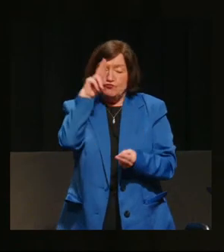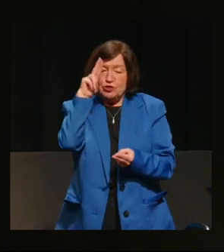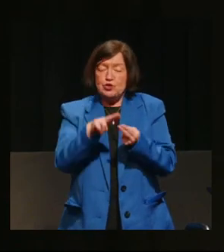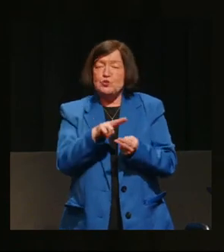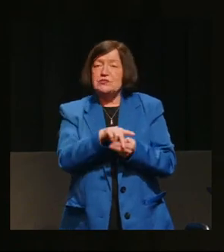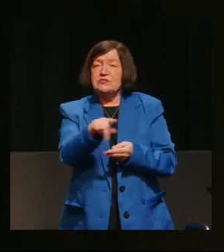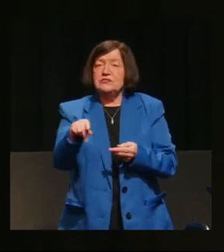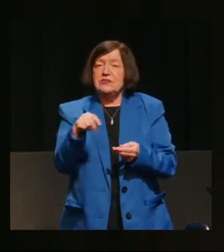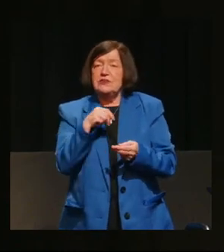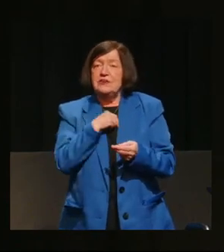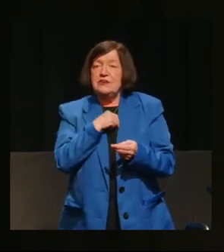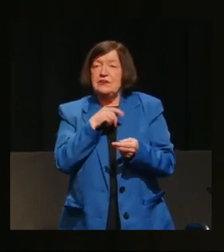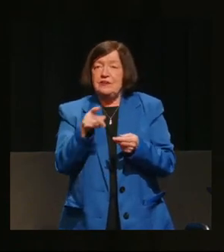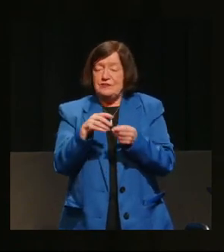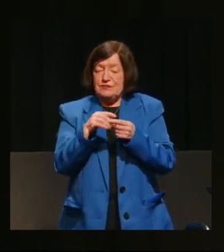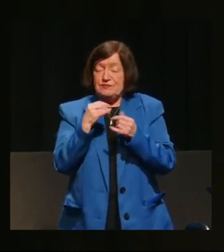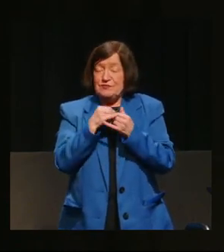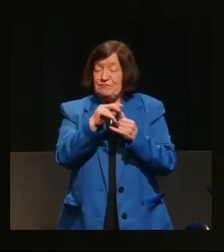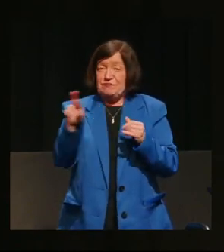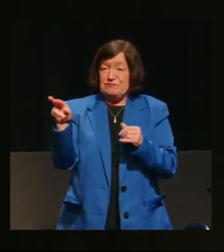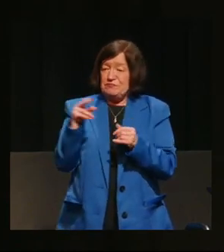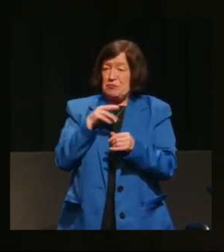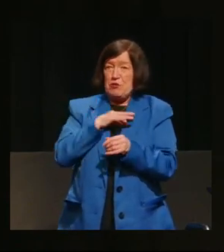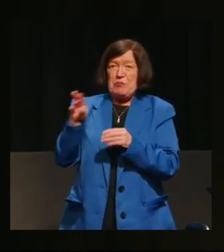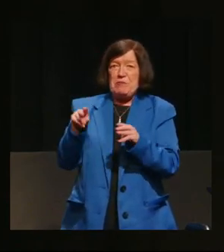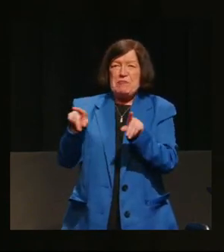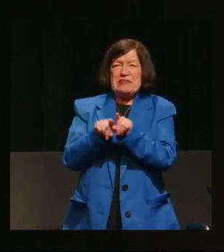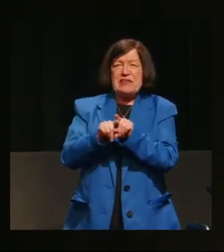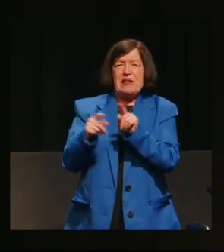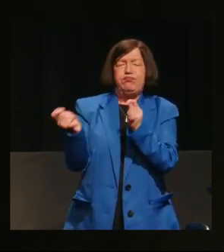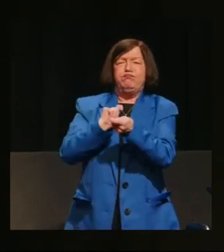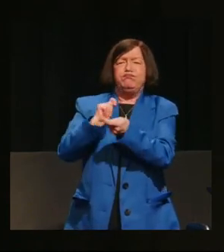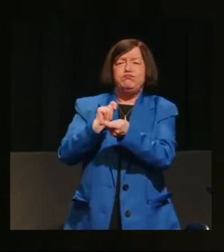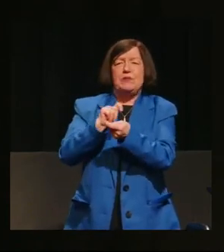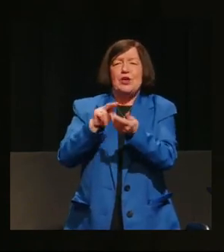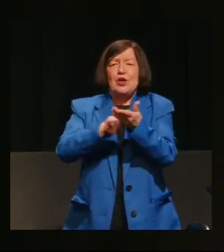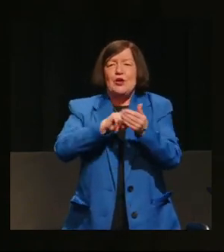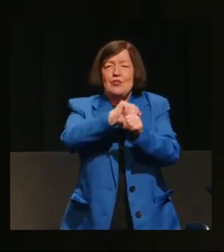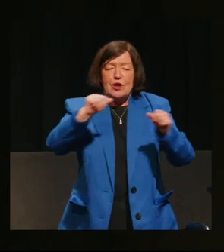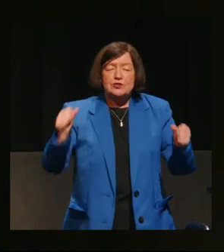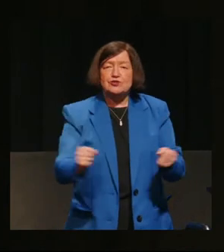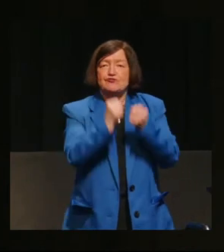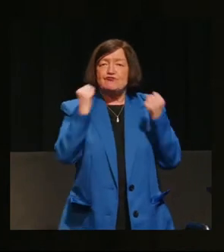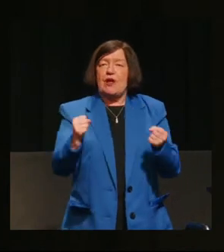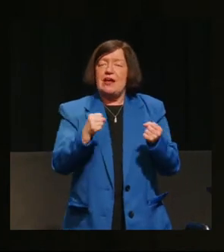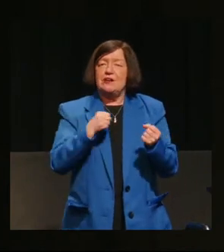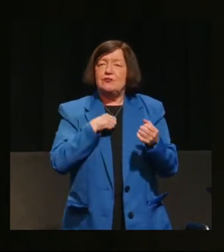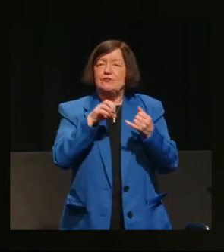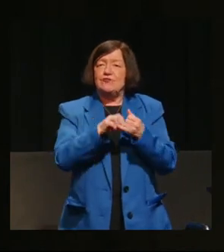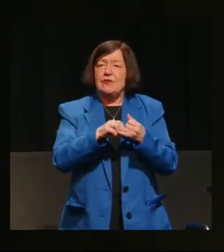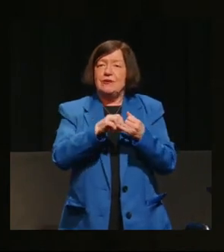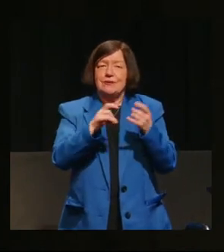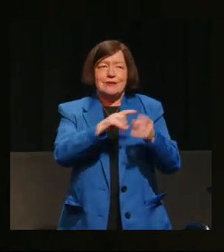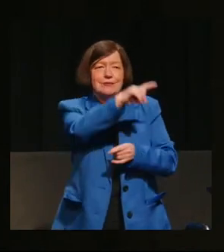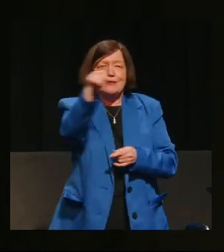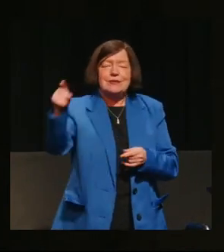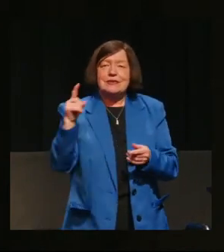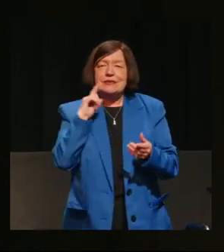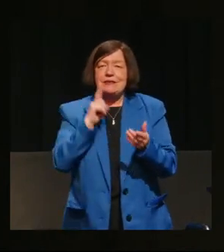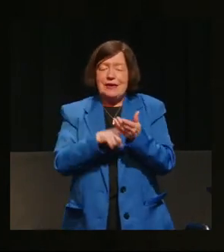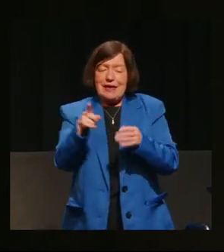them to barbarians themselves, because using their strength to try and convince us